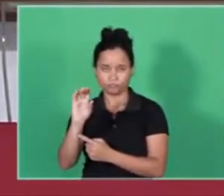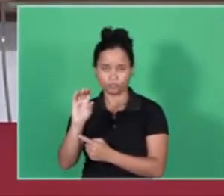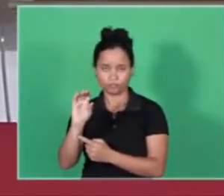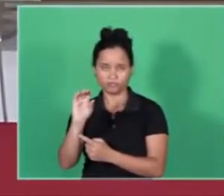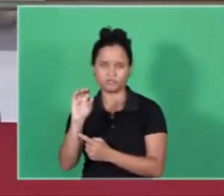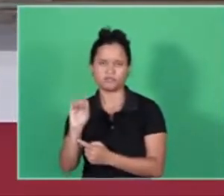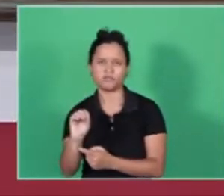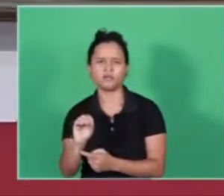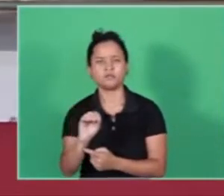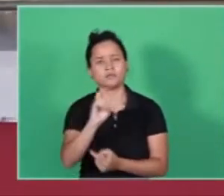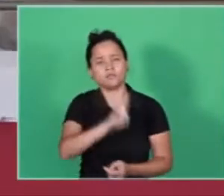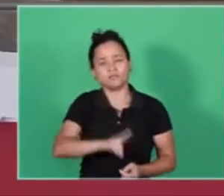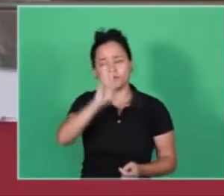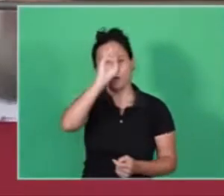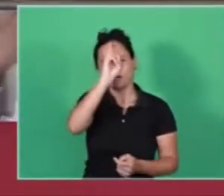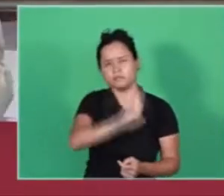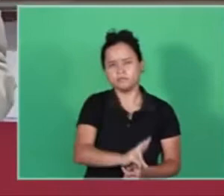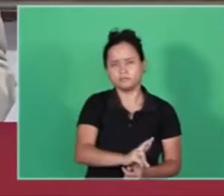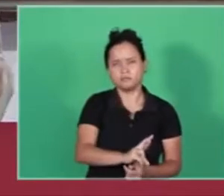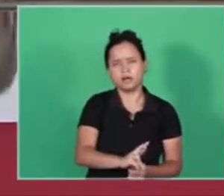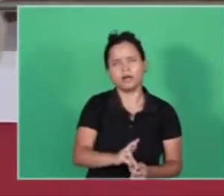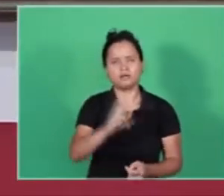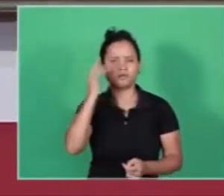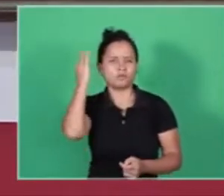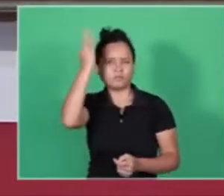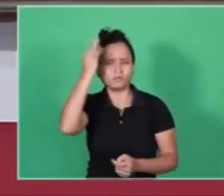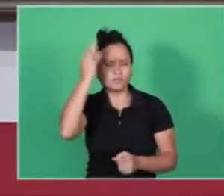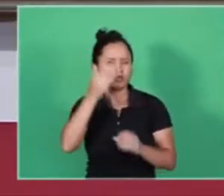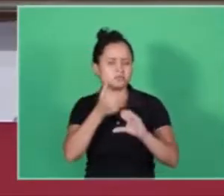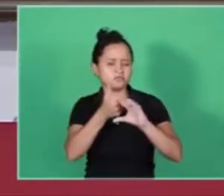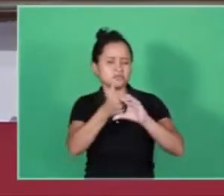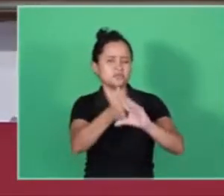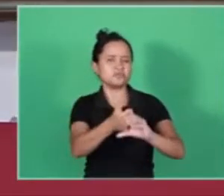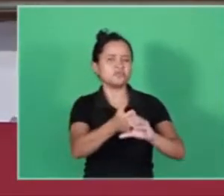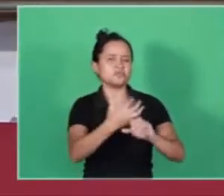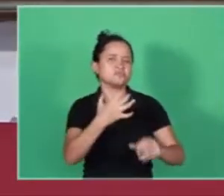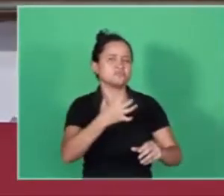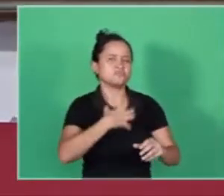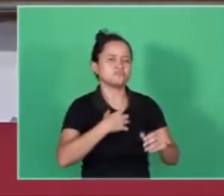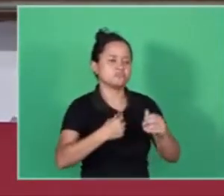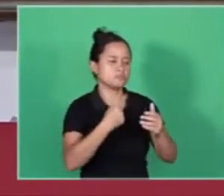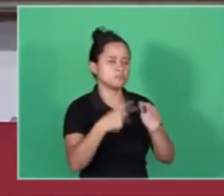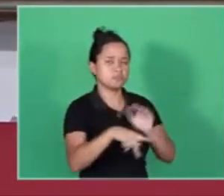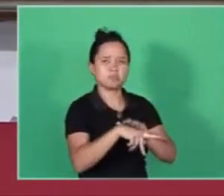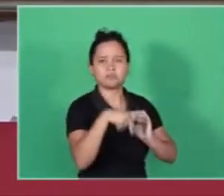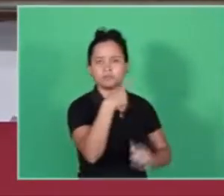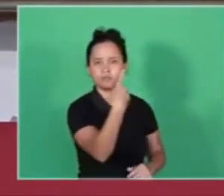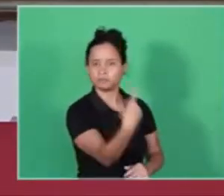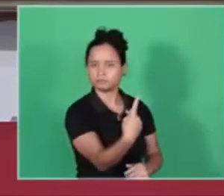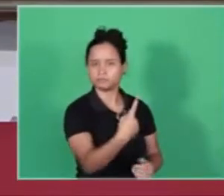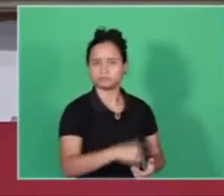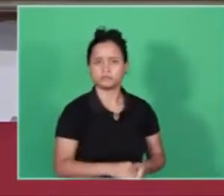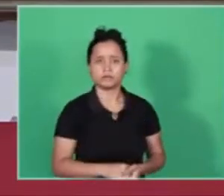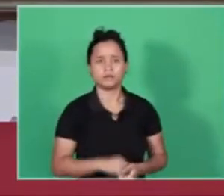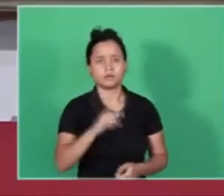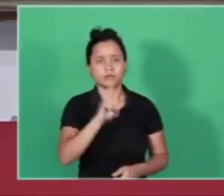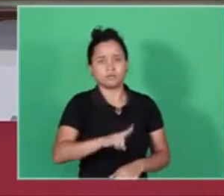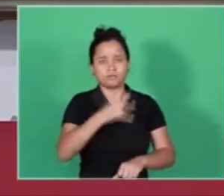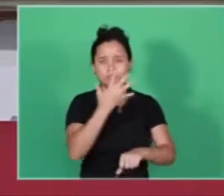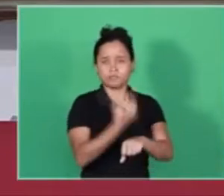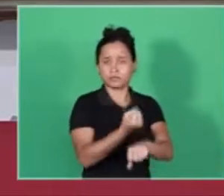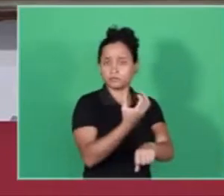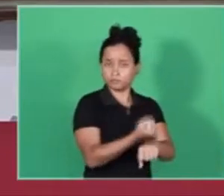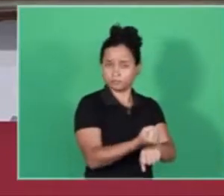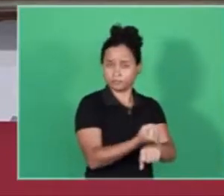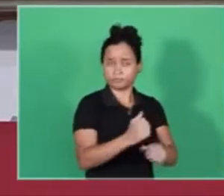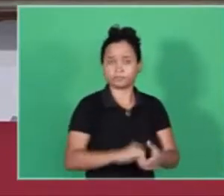philosophy. And he used a Christianity and a philosophy. He used matter. And matter